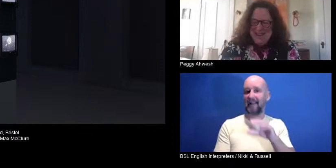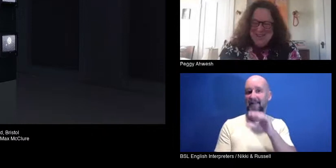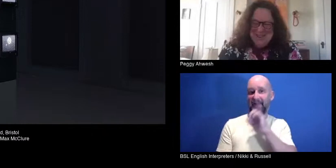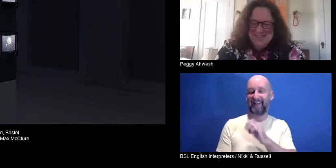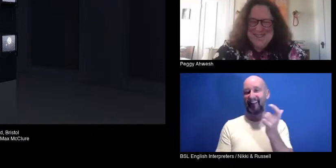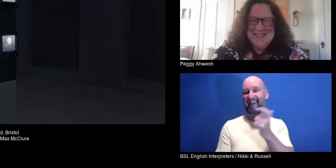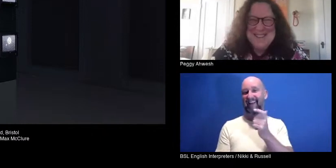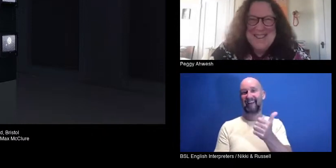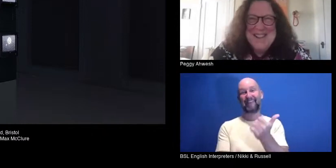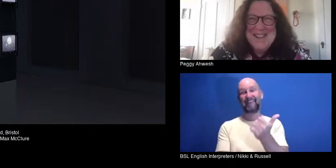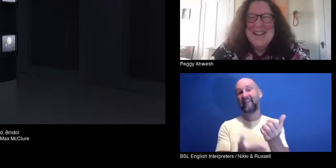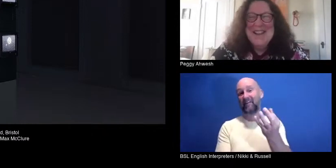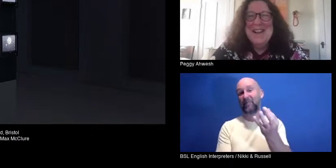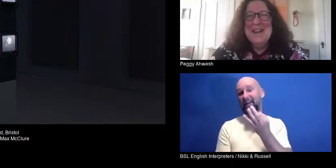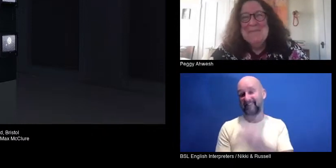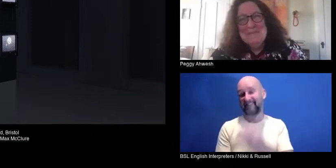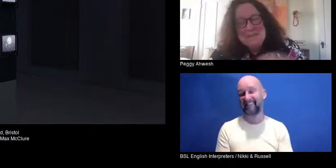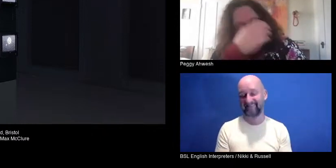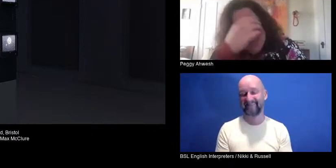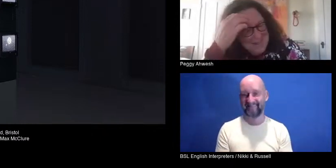That's a great question.